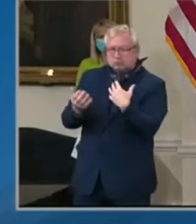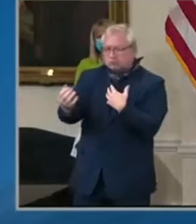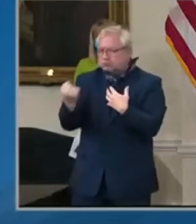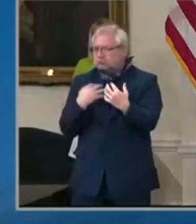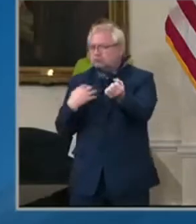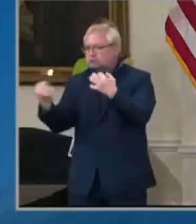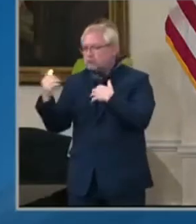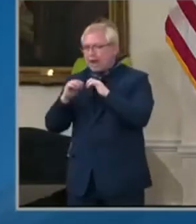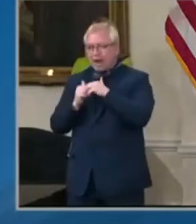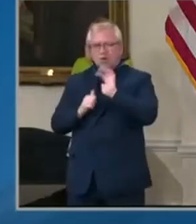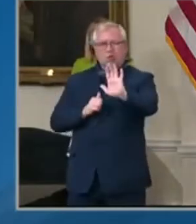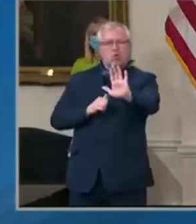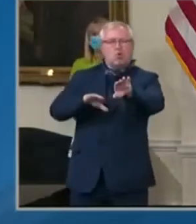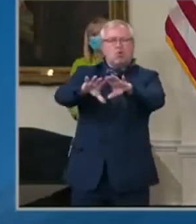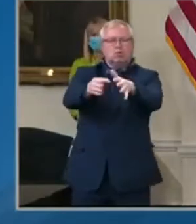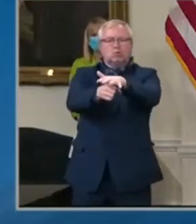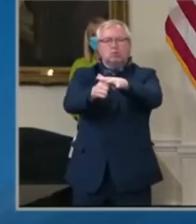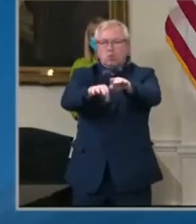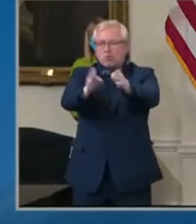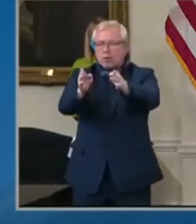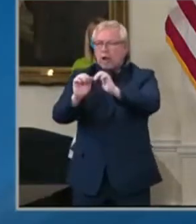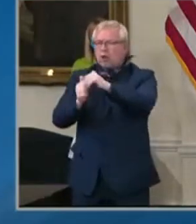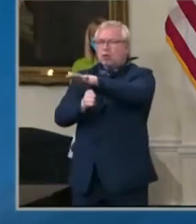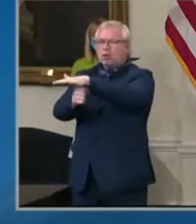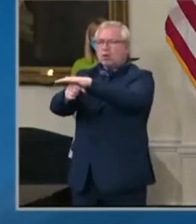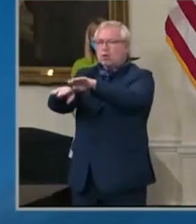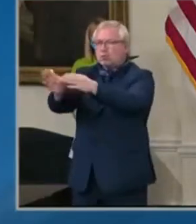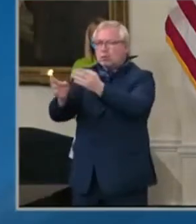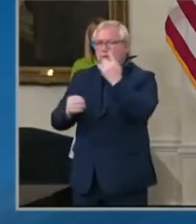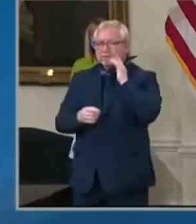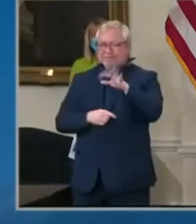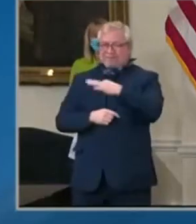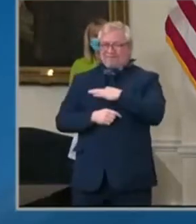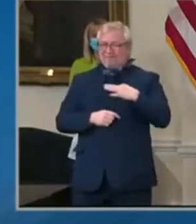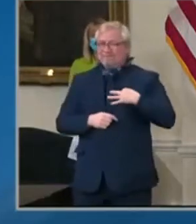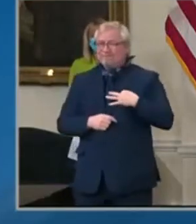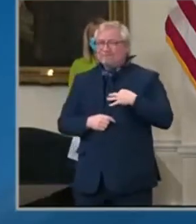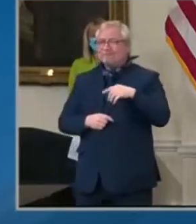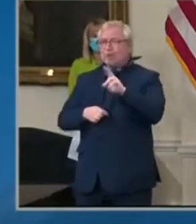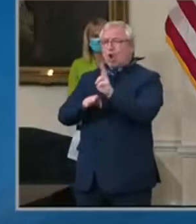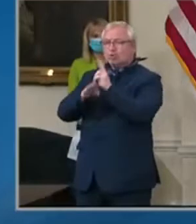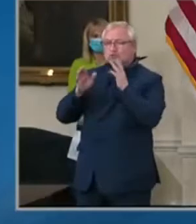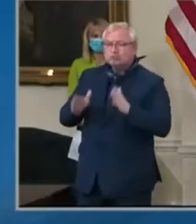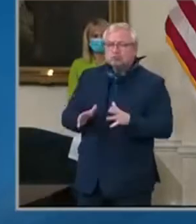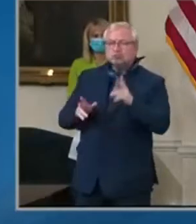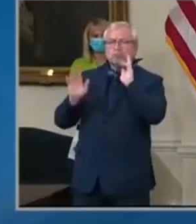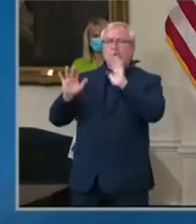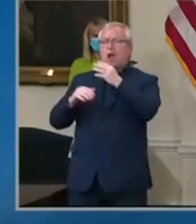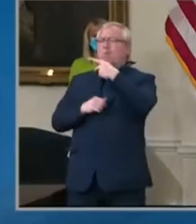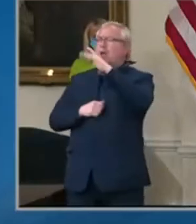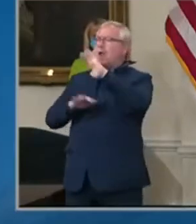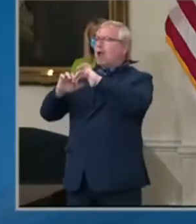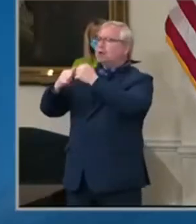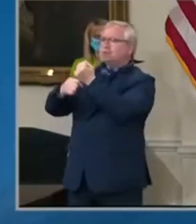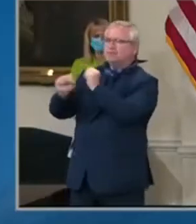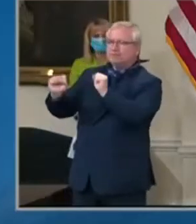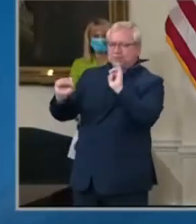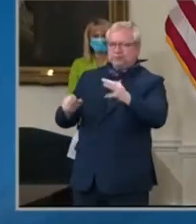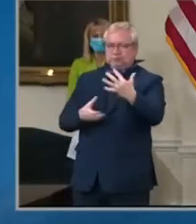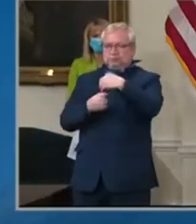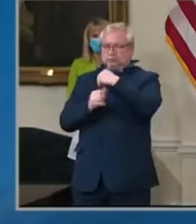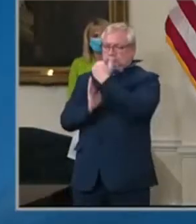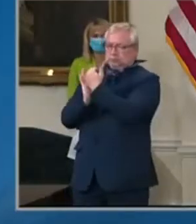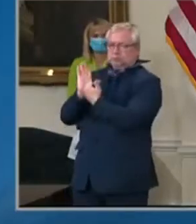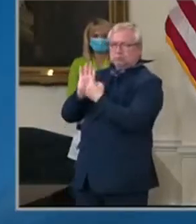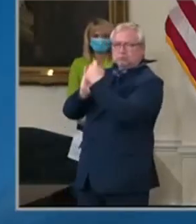a way that can keep their employees, their customers, and the public safe. I want to